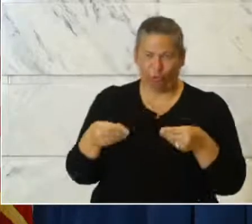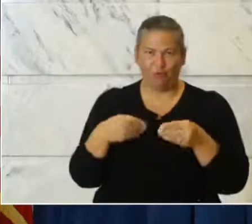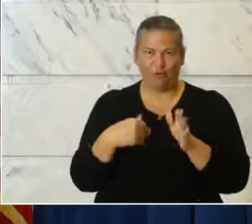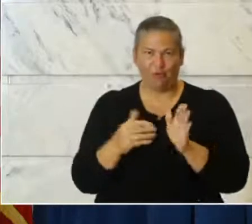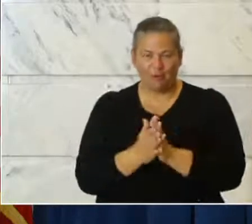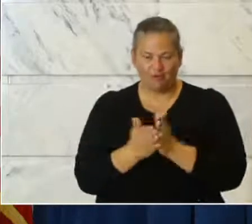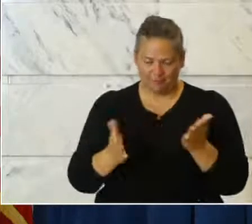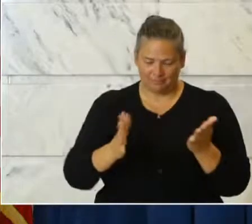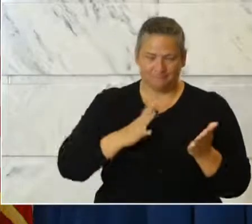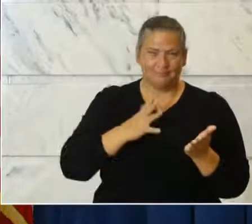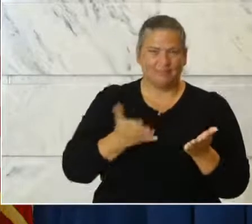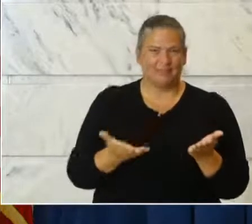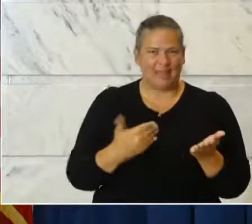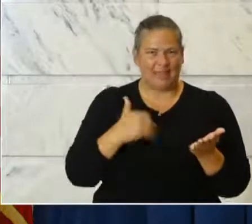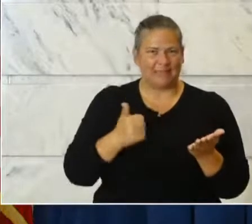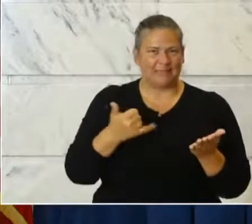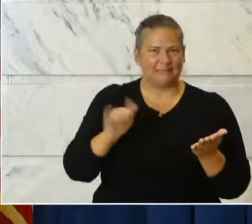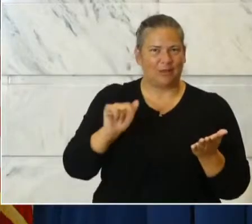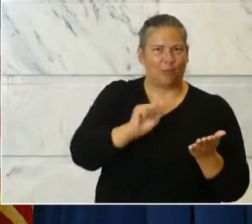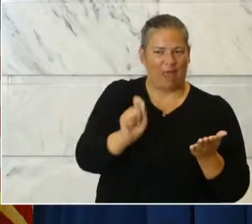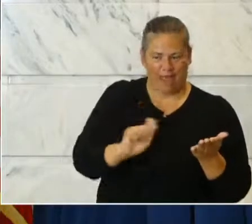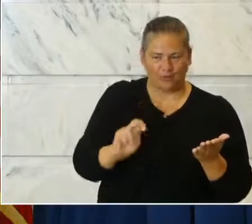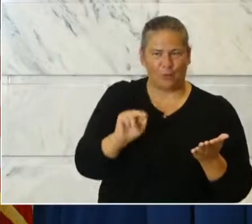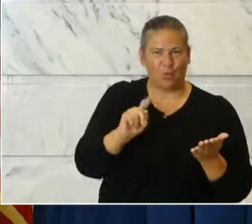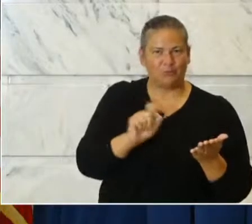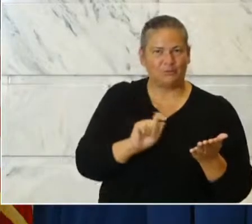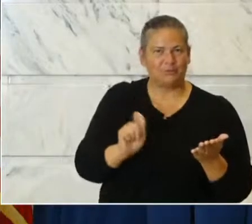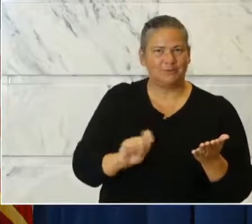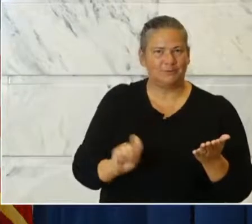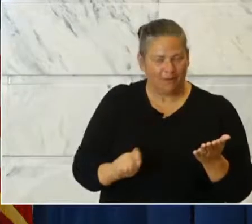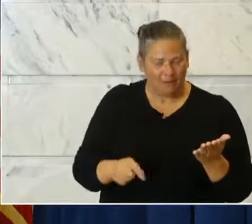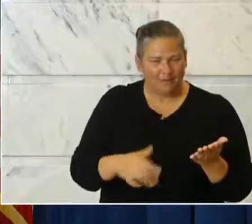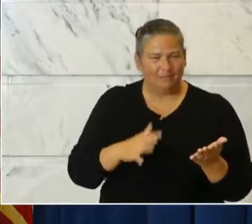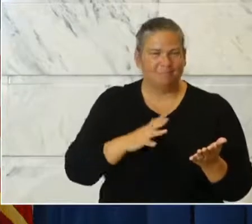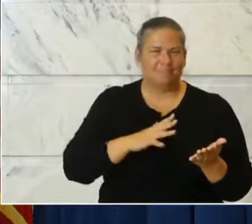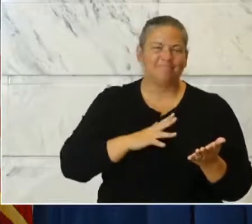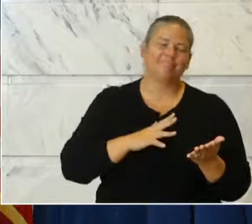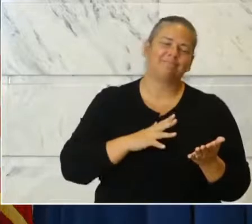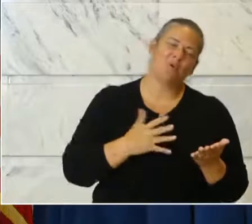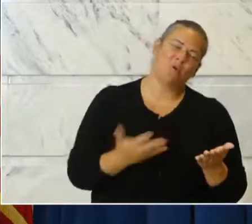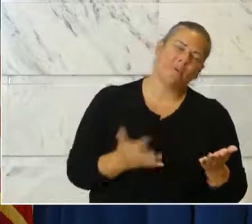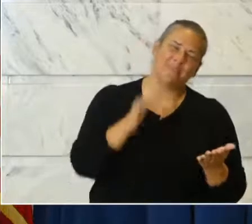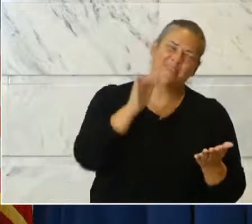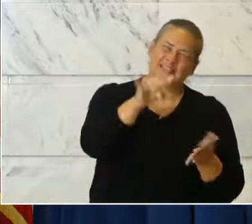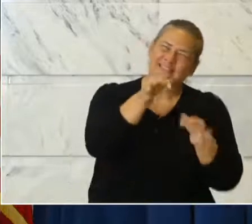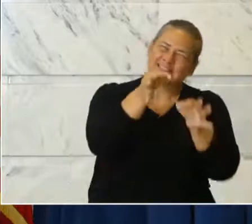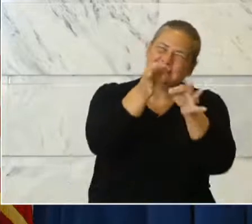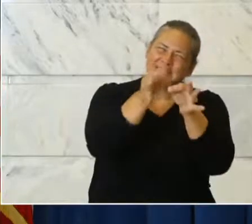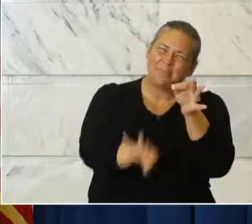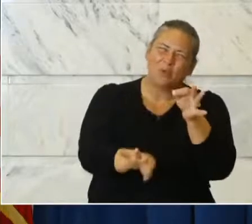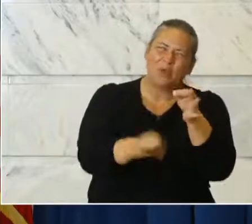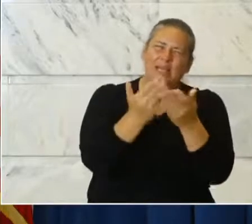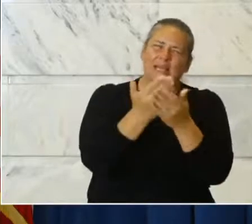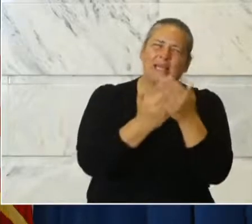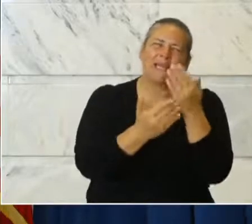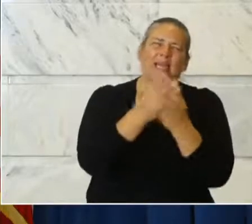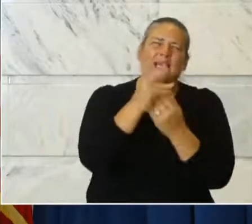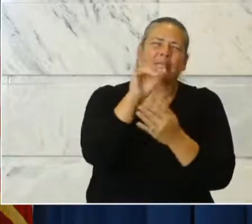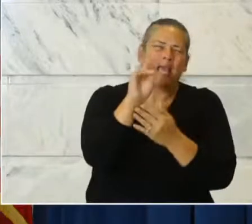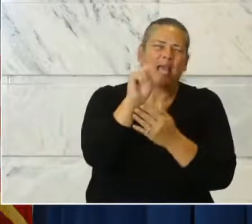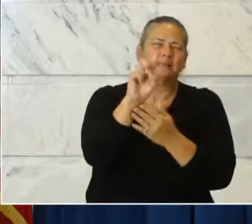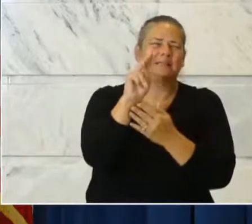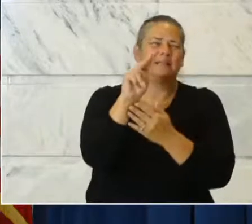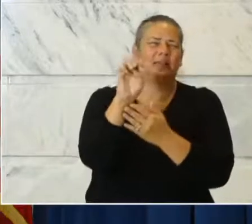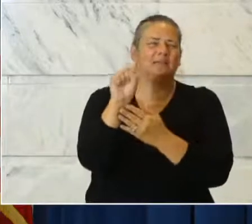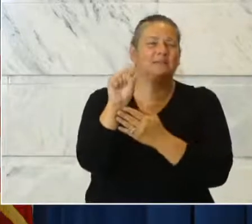notes and come up here and talk to you. All we're asking you to do is a simple act of kindness. Wear a mask, do it for